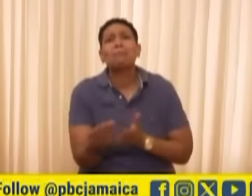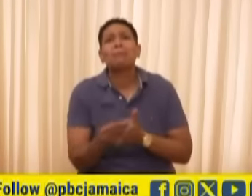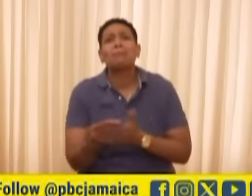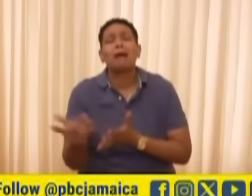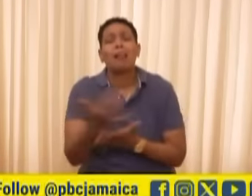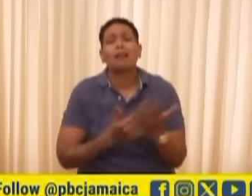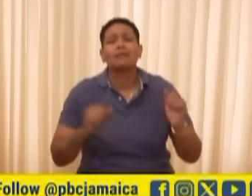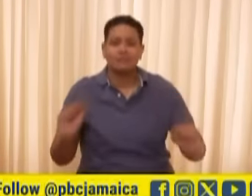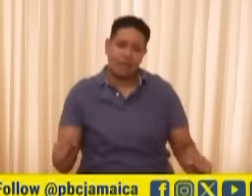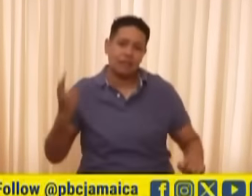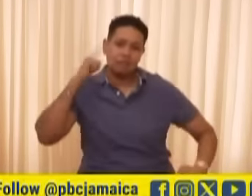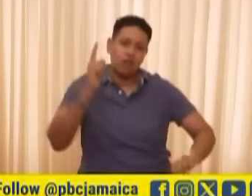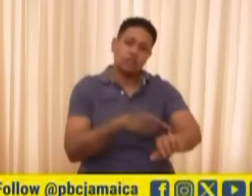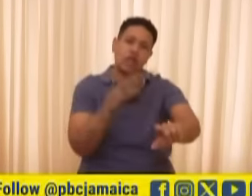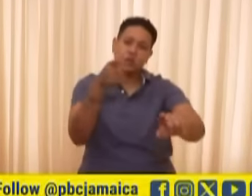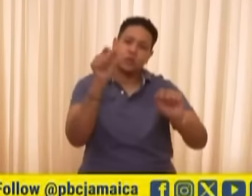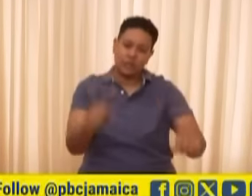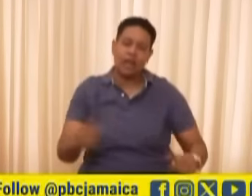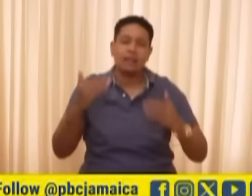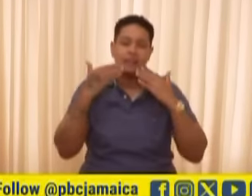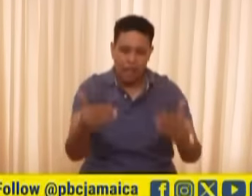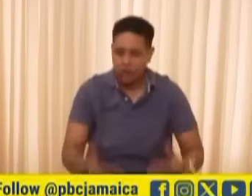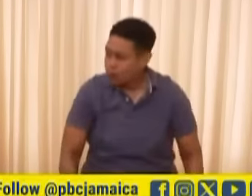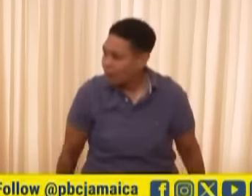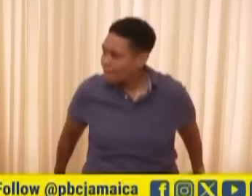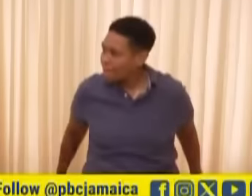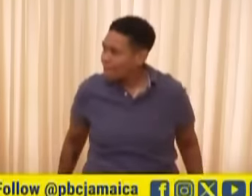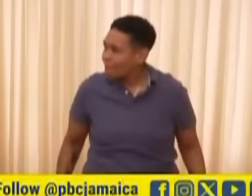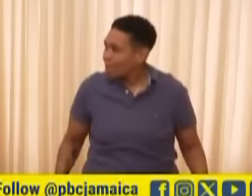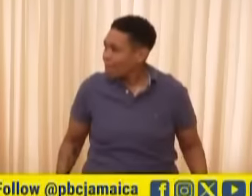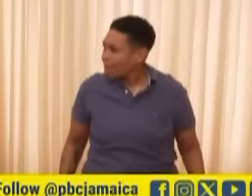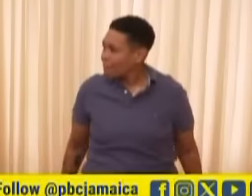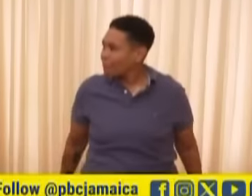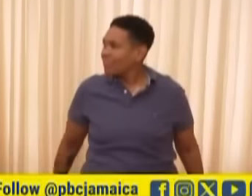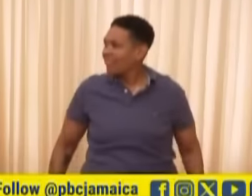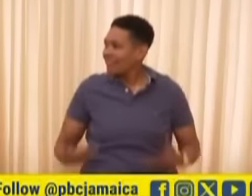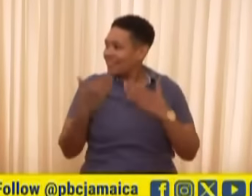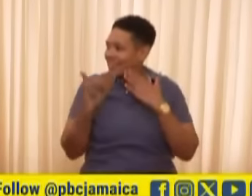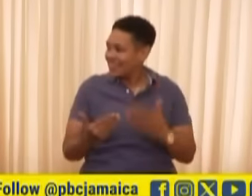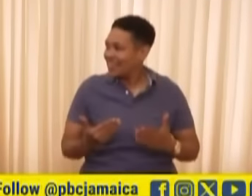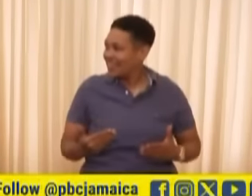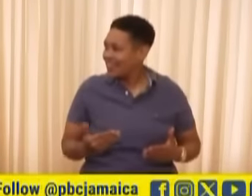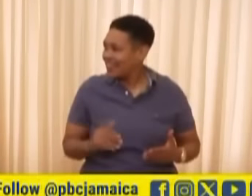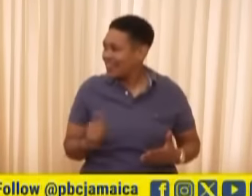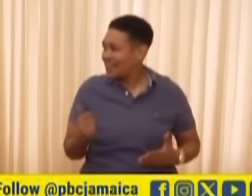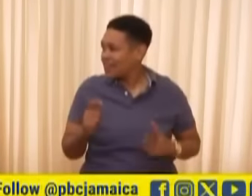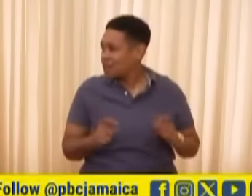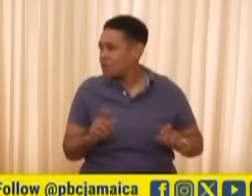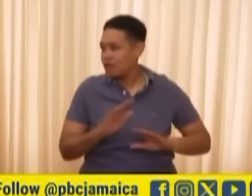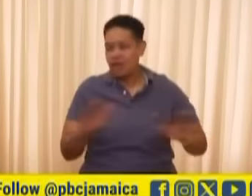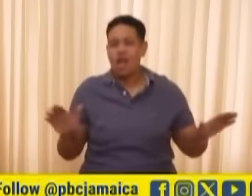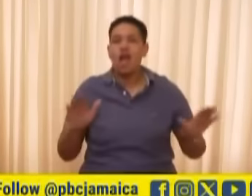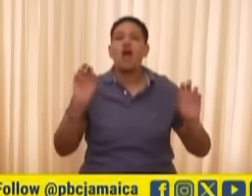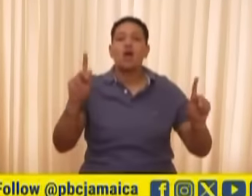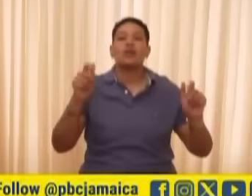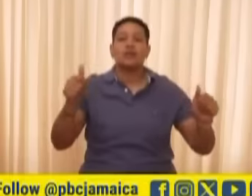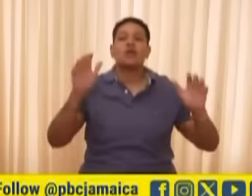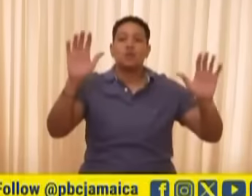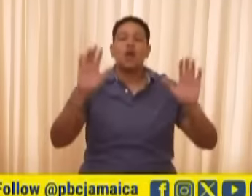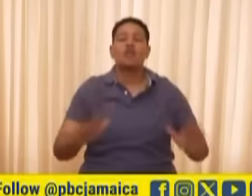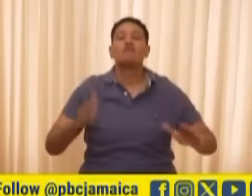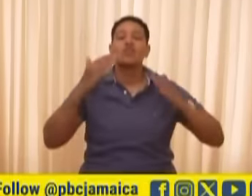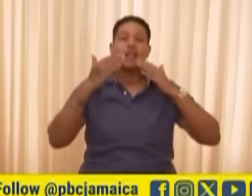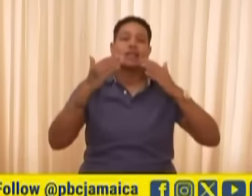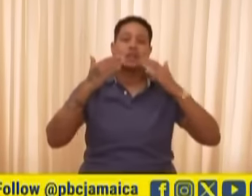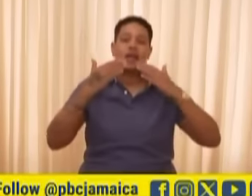supplies for as long as you can. Thank you, everyone. Thank you. Is there another question? No. Okay. All right. Wonderful.